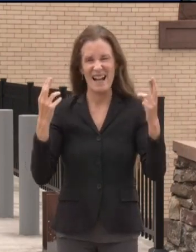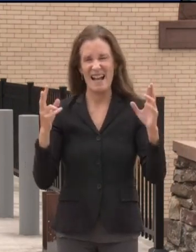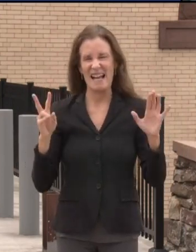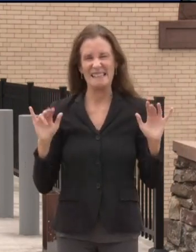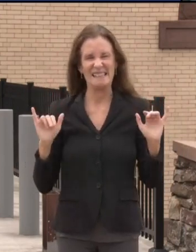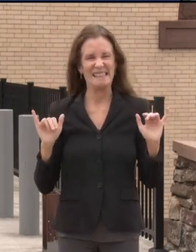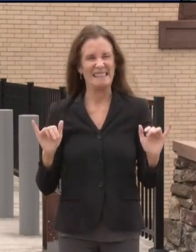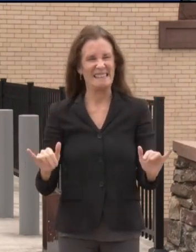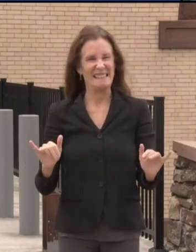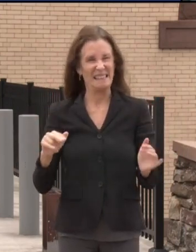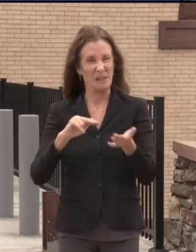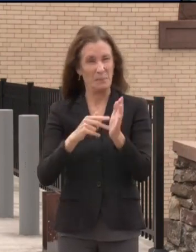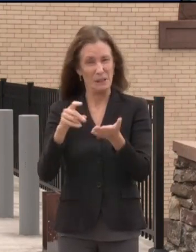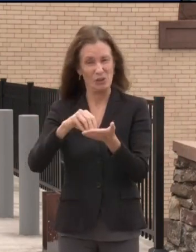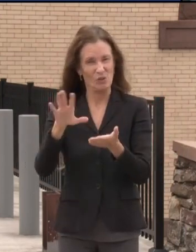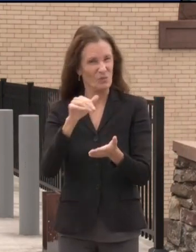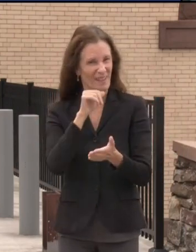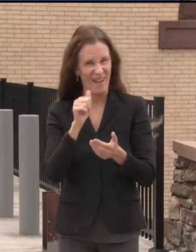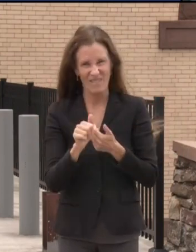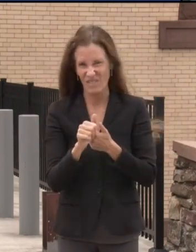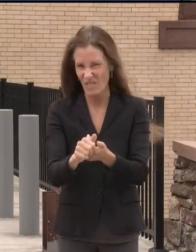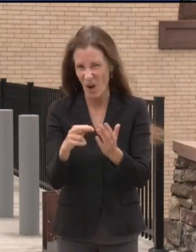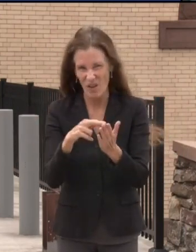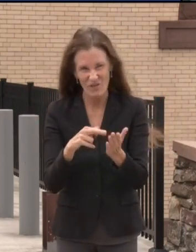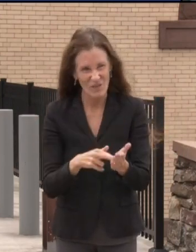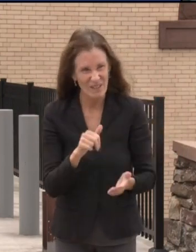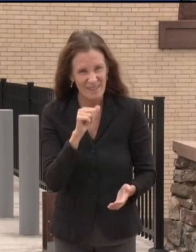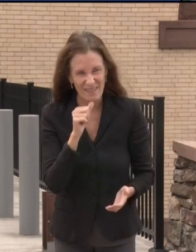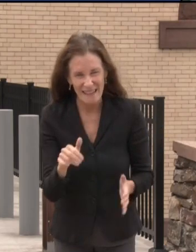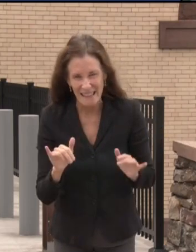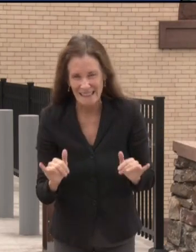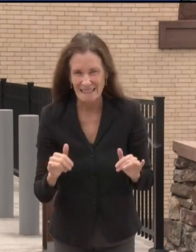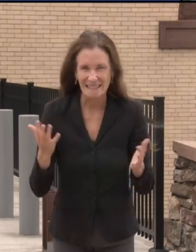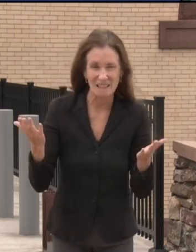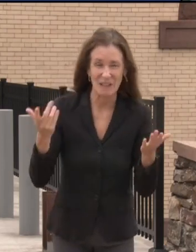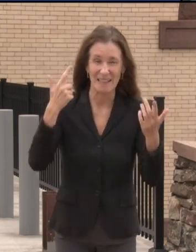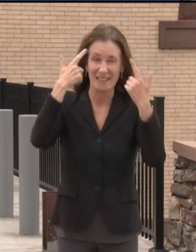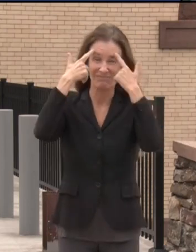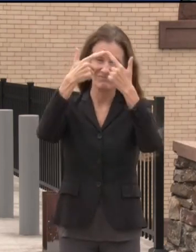Commonwealth might be exactly where we want our students to be.